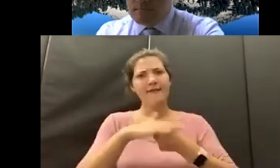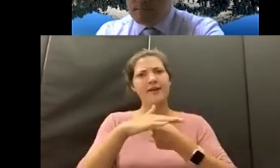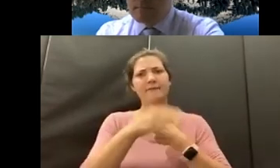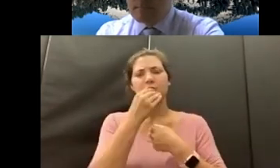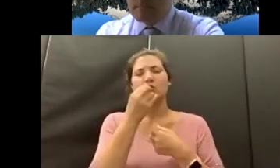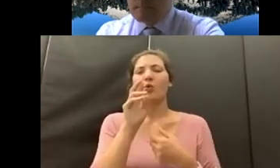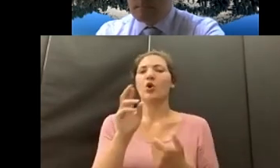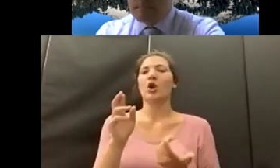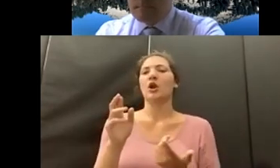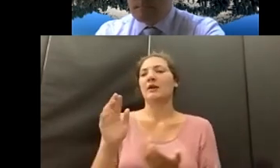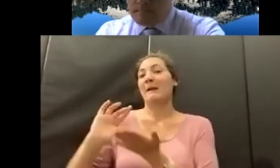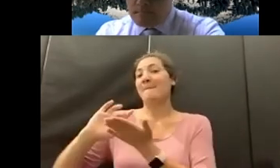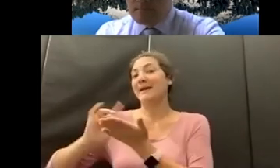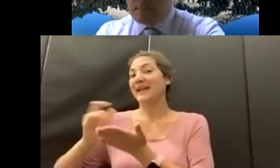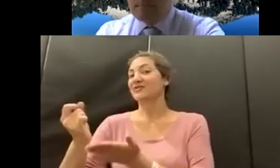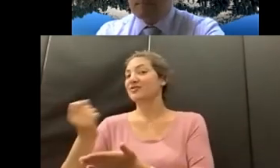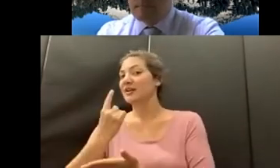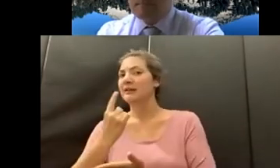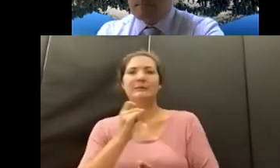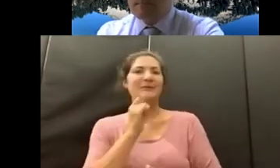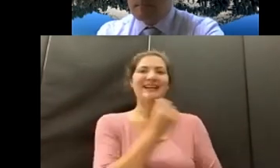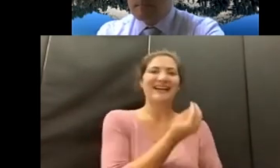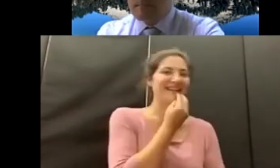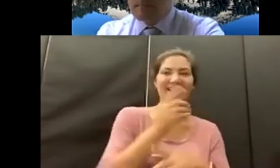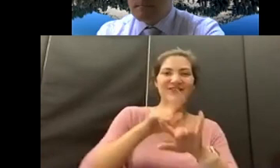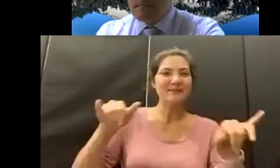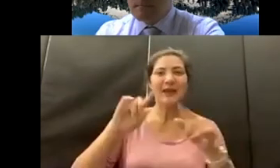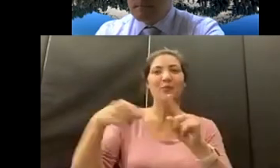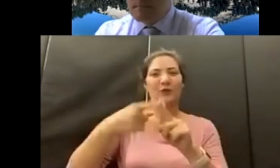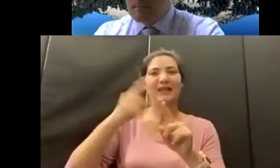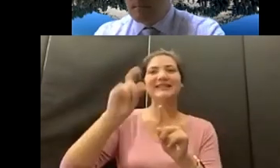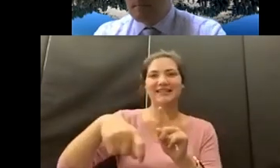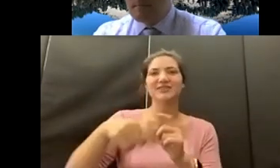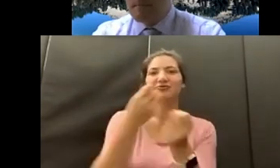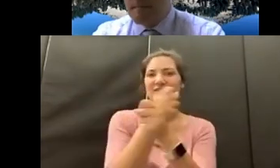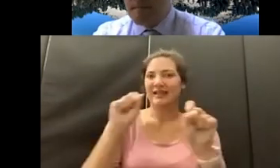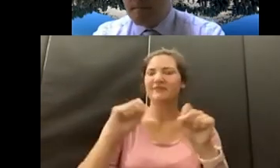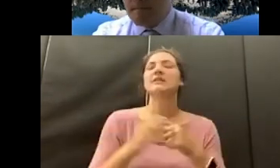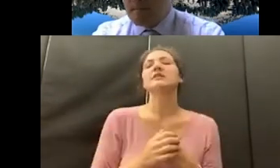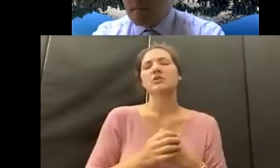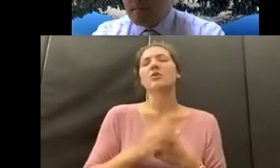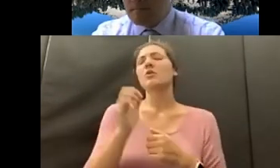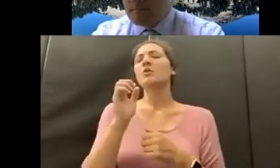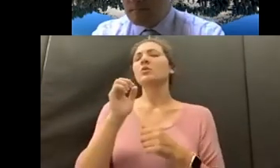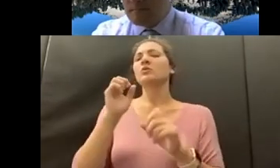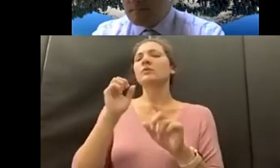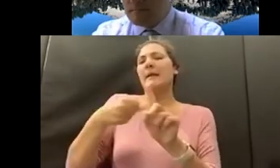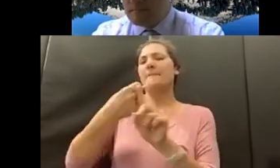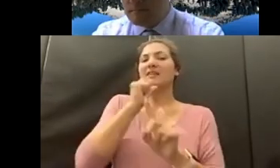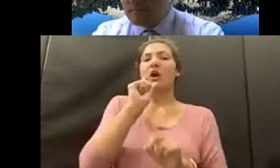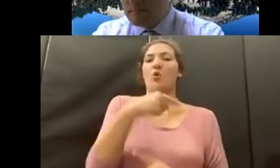medication without eating meals, right? There's a lot of other impacts besides just hunger that we're gonna